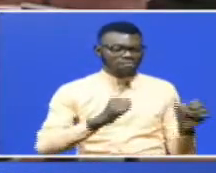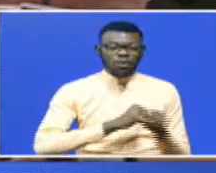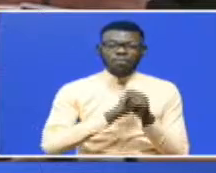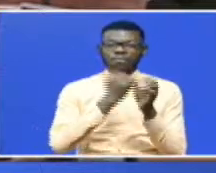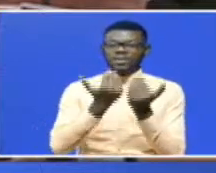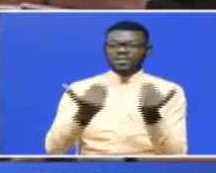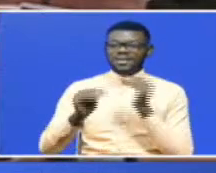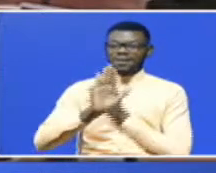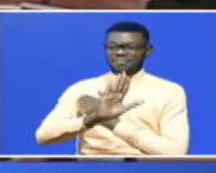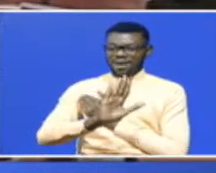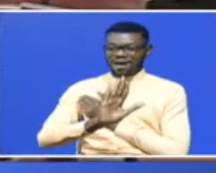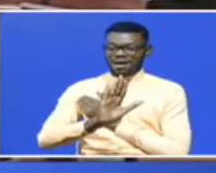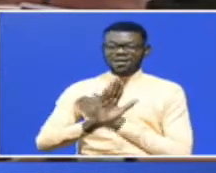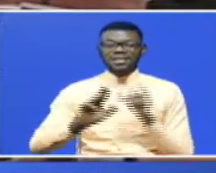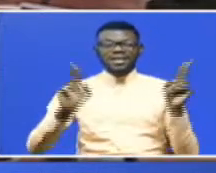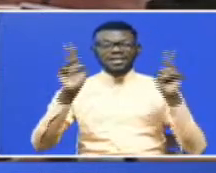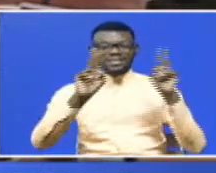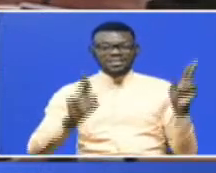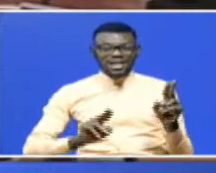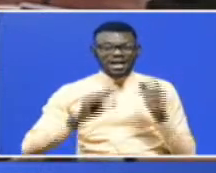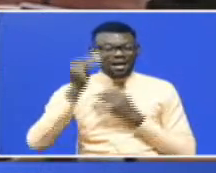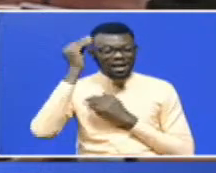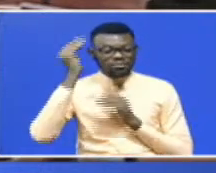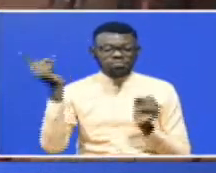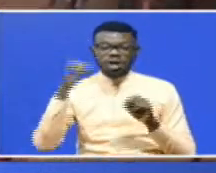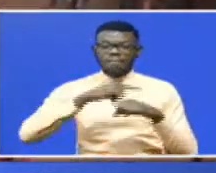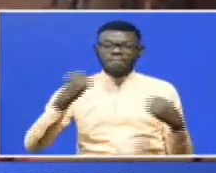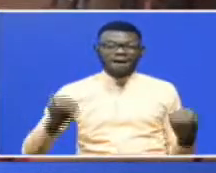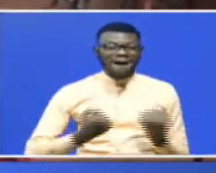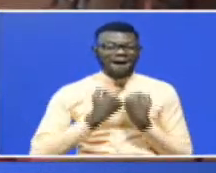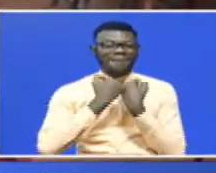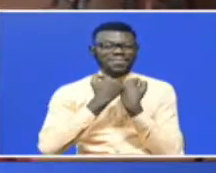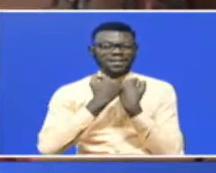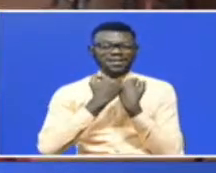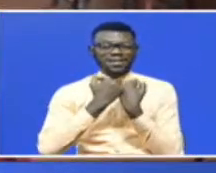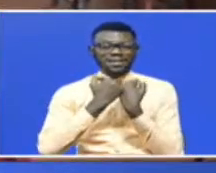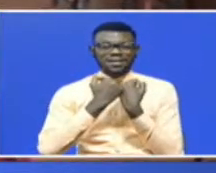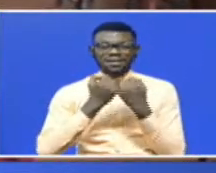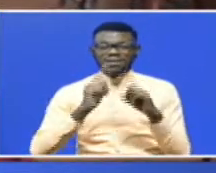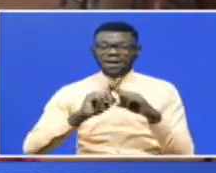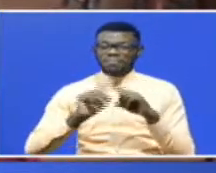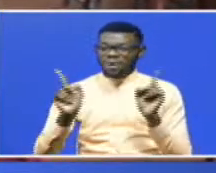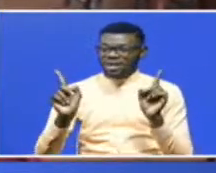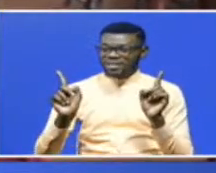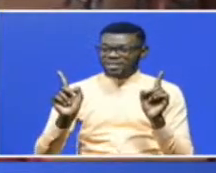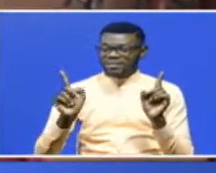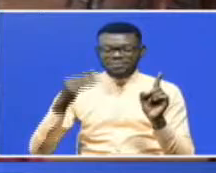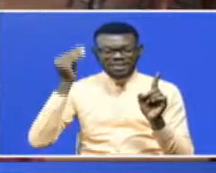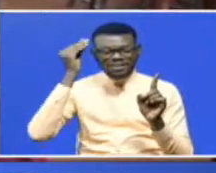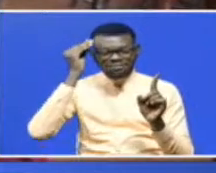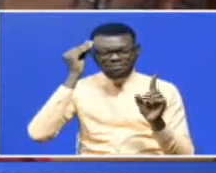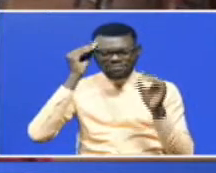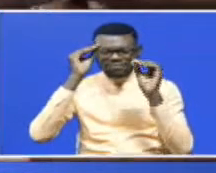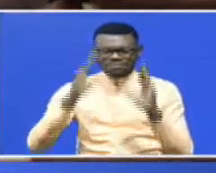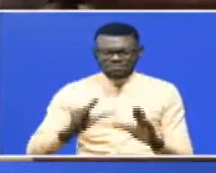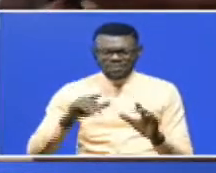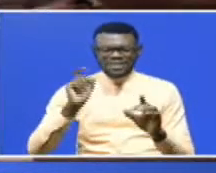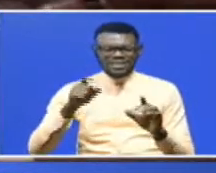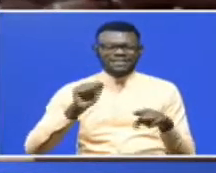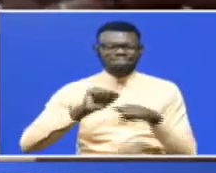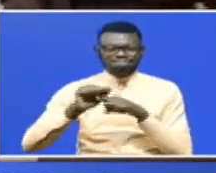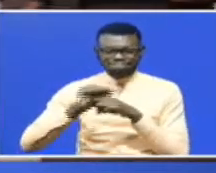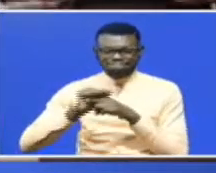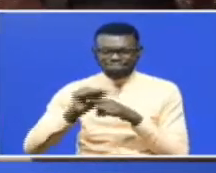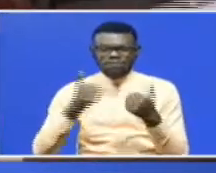year's International Education Day is happening amidst sustained calls to have teachers at all education levels adequately trained to operate